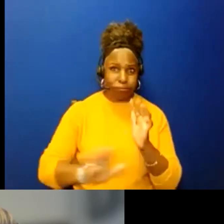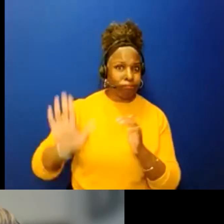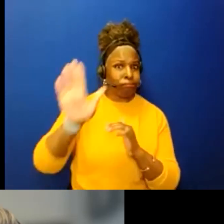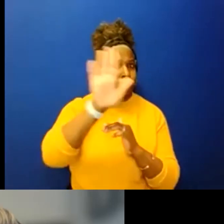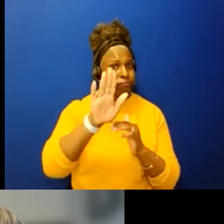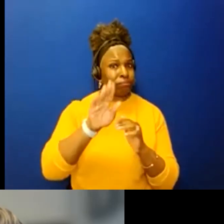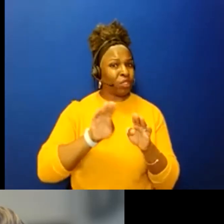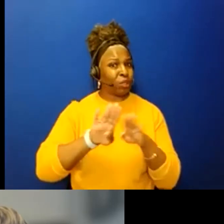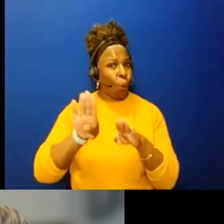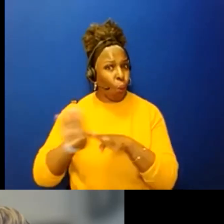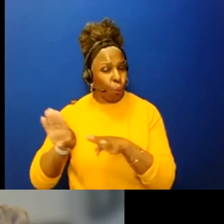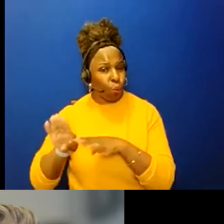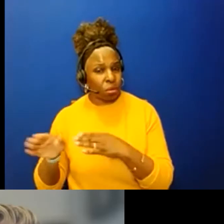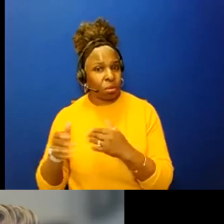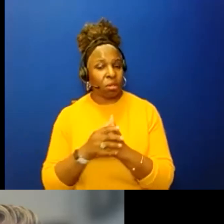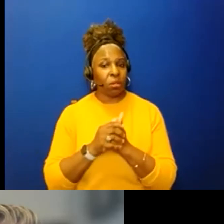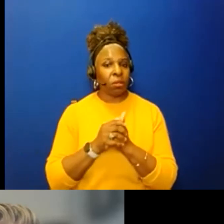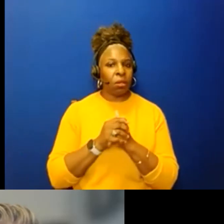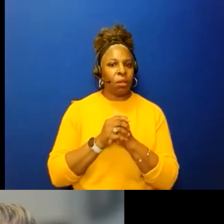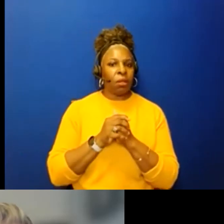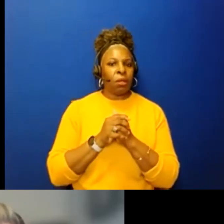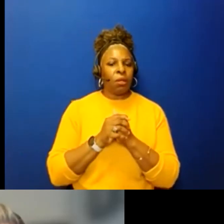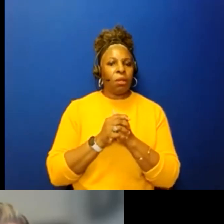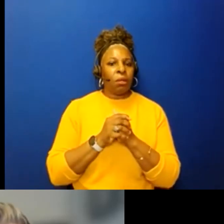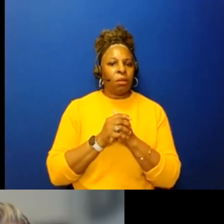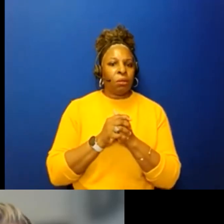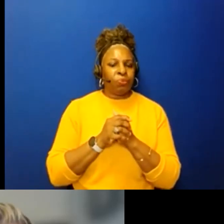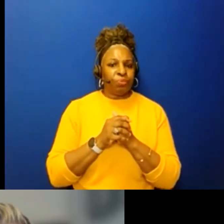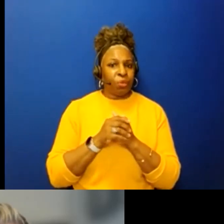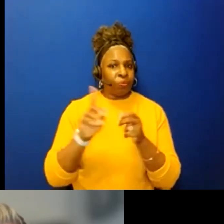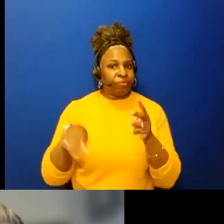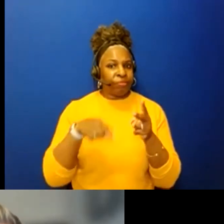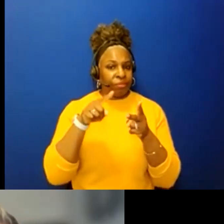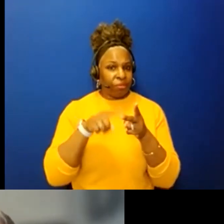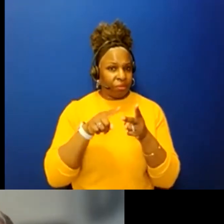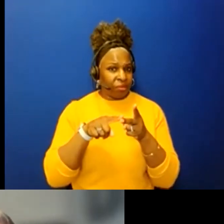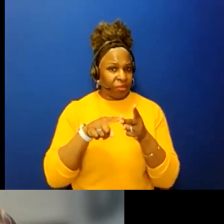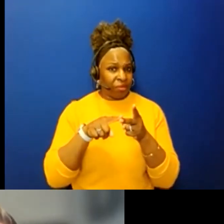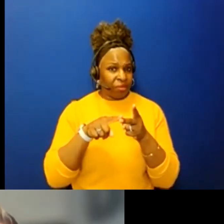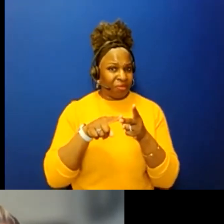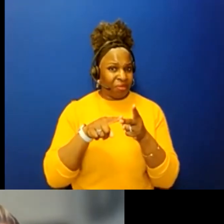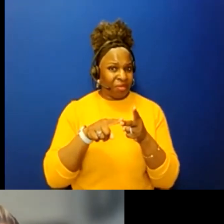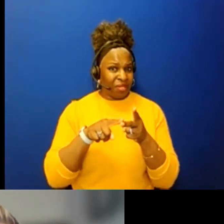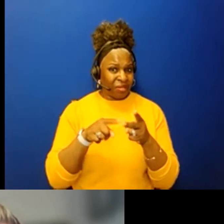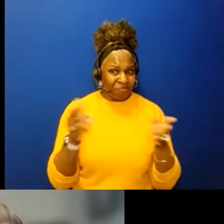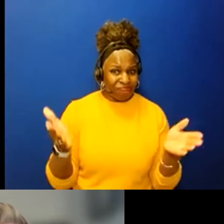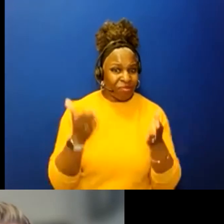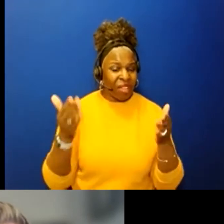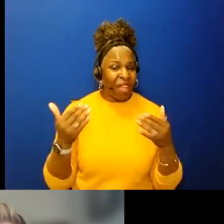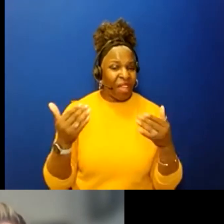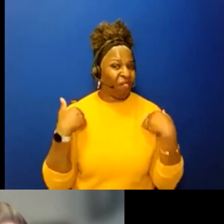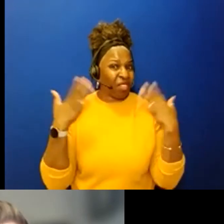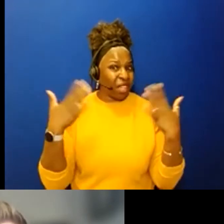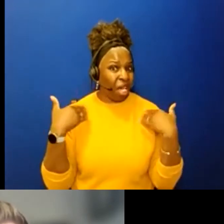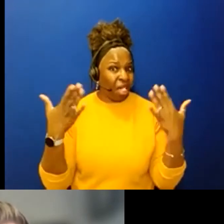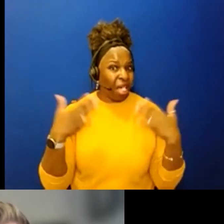And then they've been sporting projects, also getting people physically active. So not necessarily playing a sport. It might